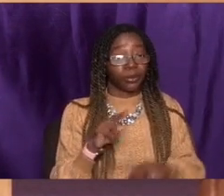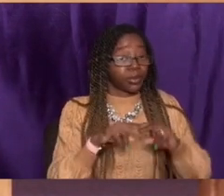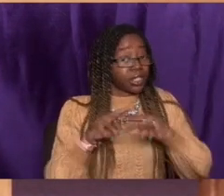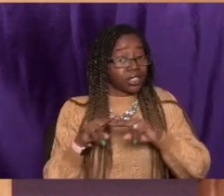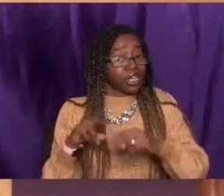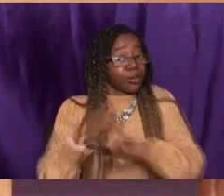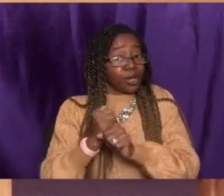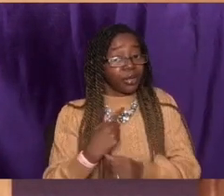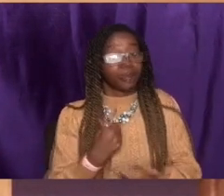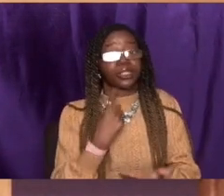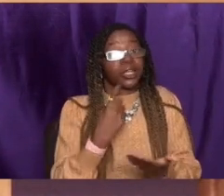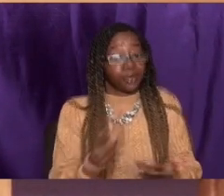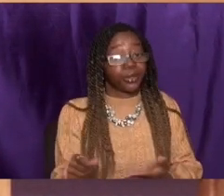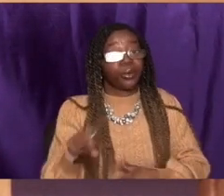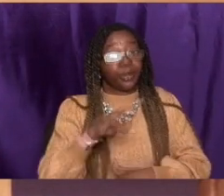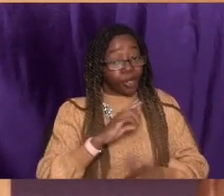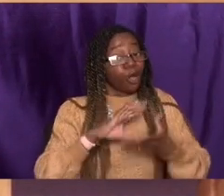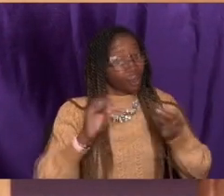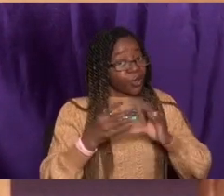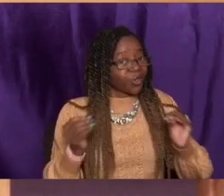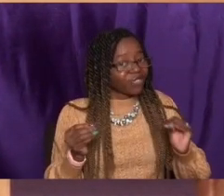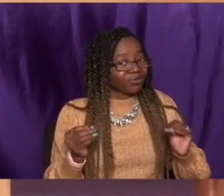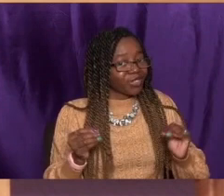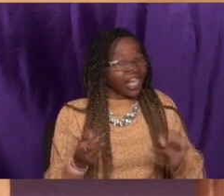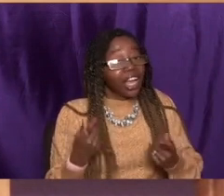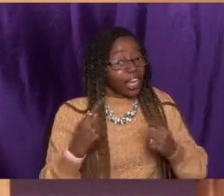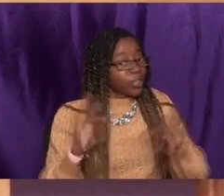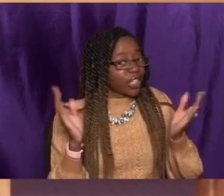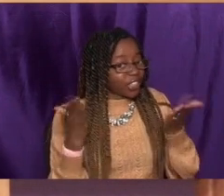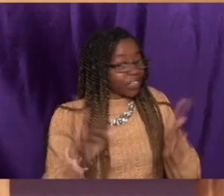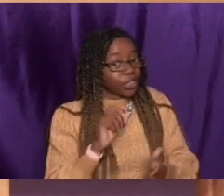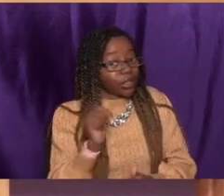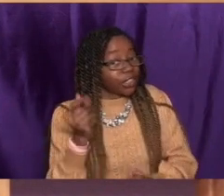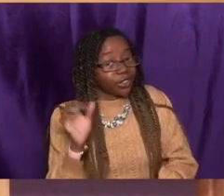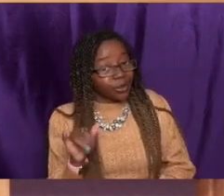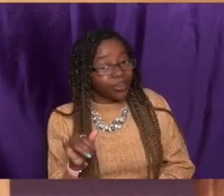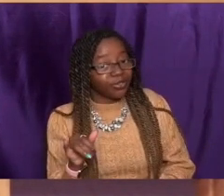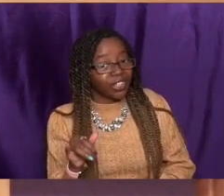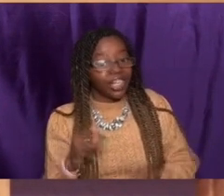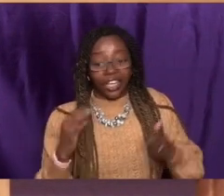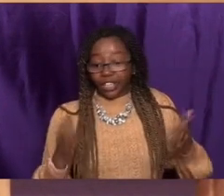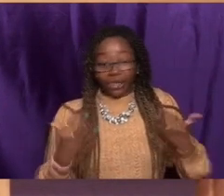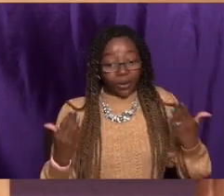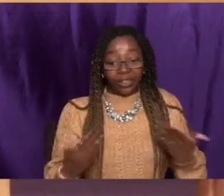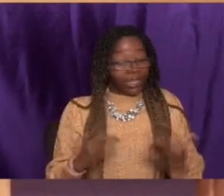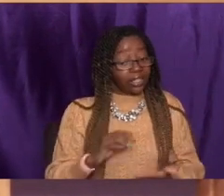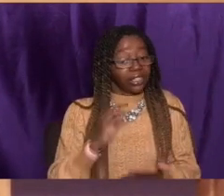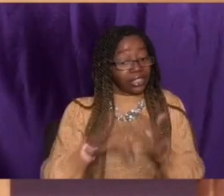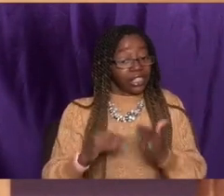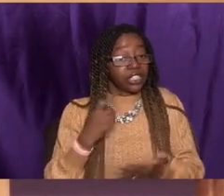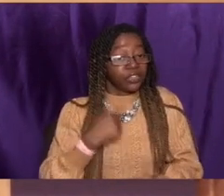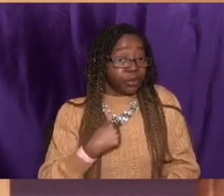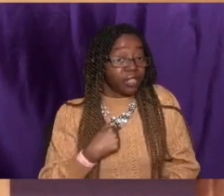don't make me tell you y'all story. I tried to convince him not to do it. Ain't y'all glad he didn't listen to me?